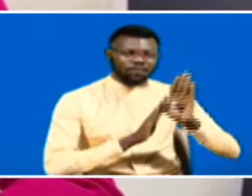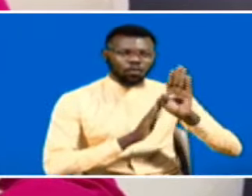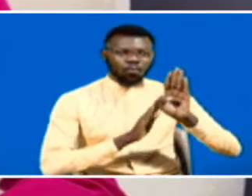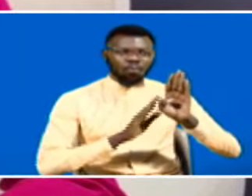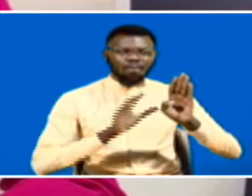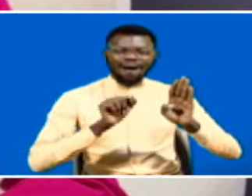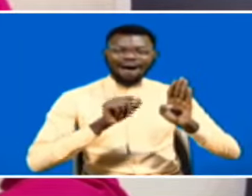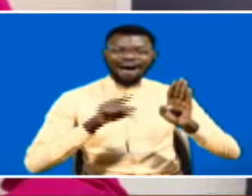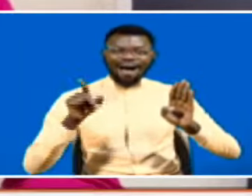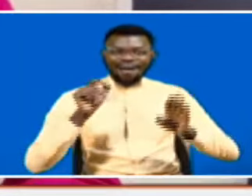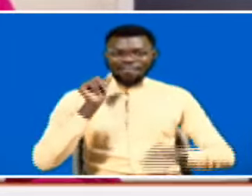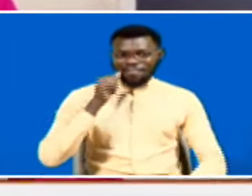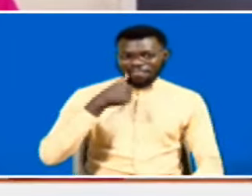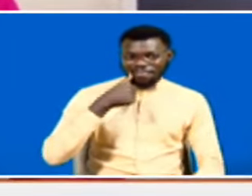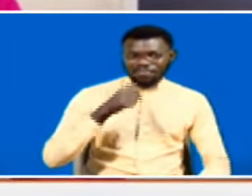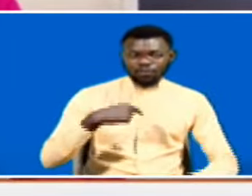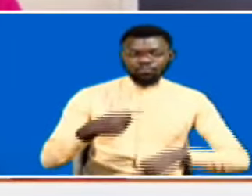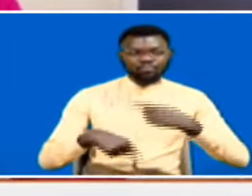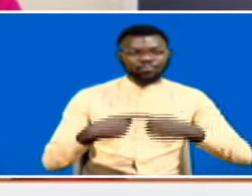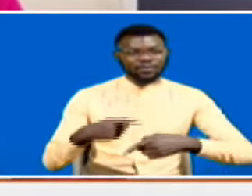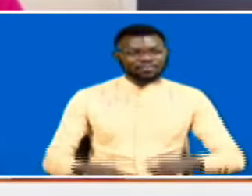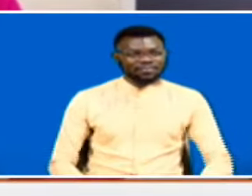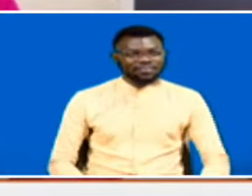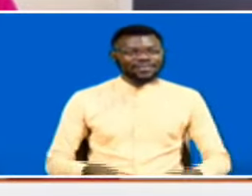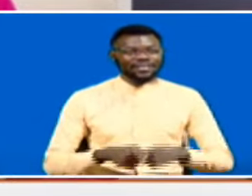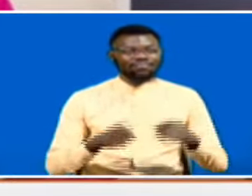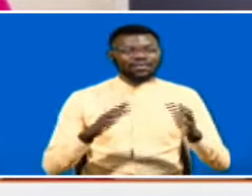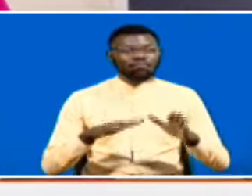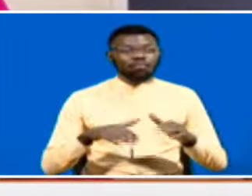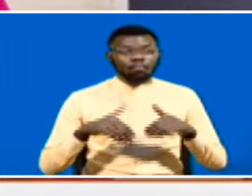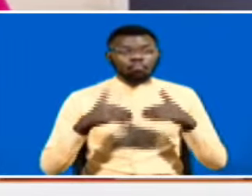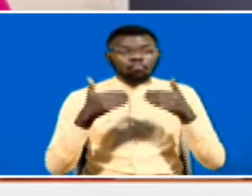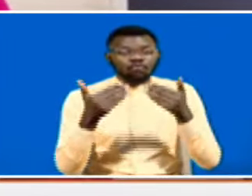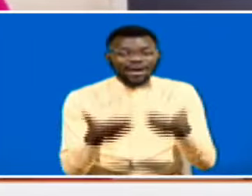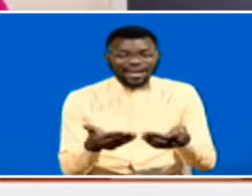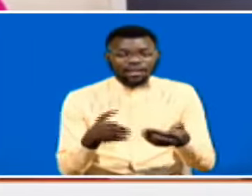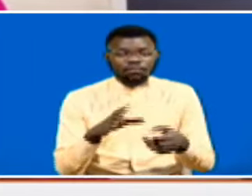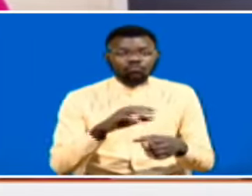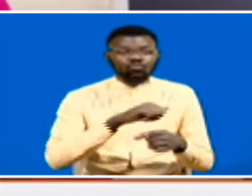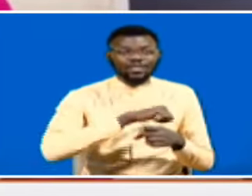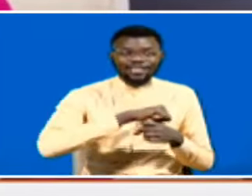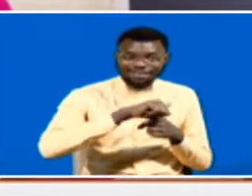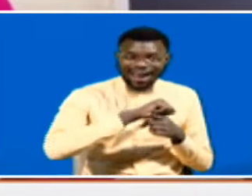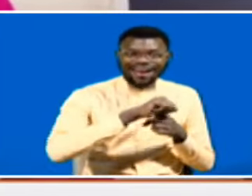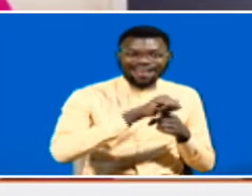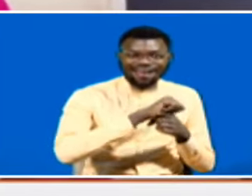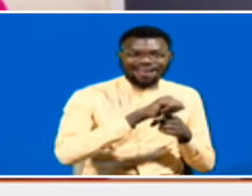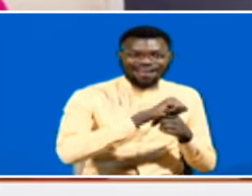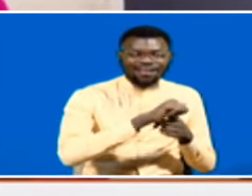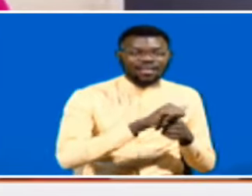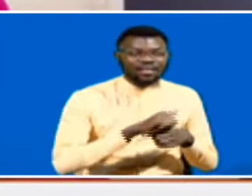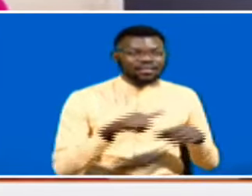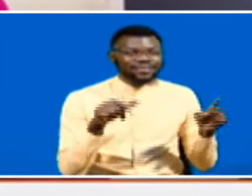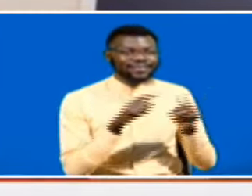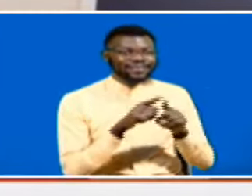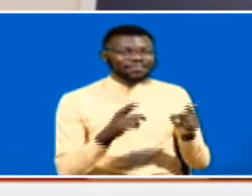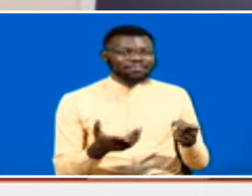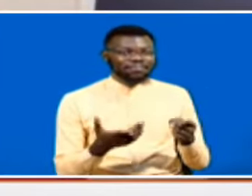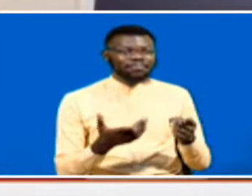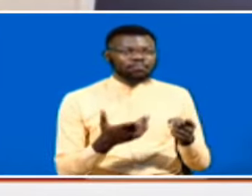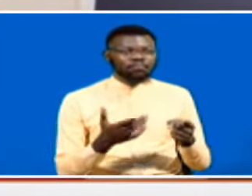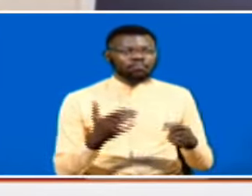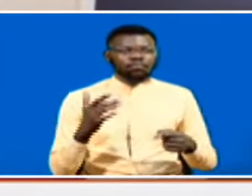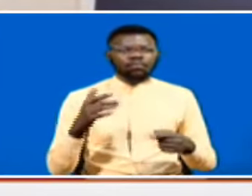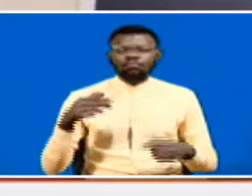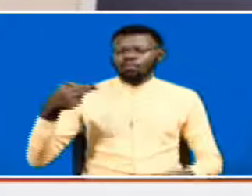work together with local partners to provide cybersecurity training to 100 women. And we have the plan to expand that. Why